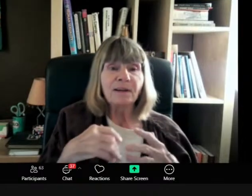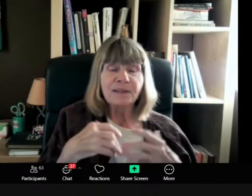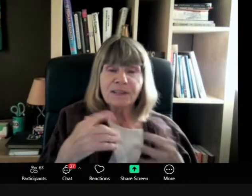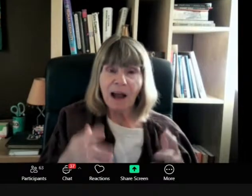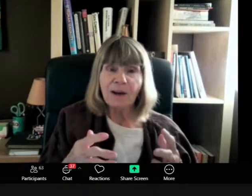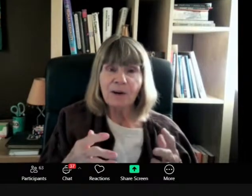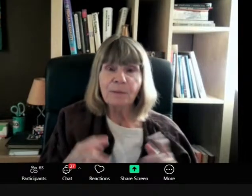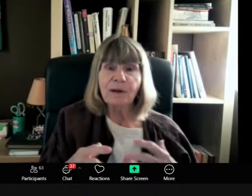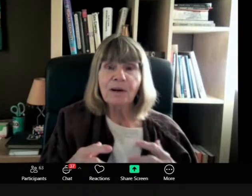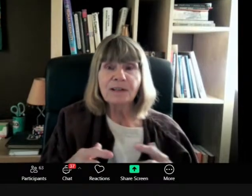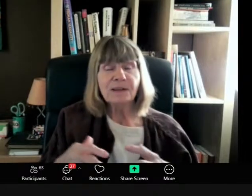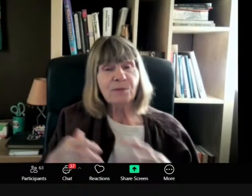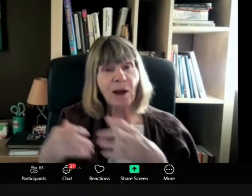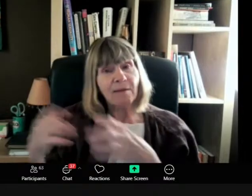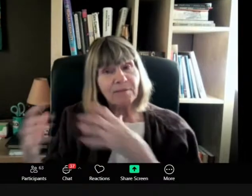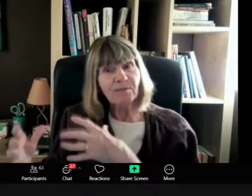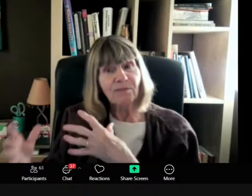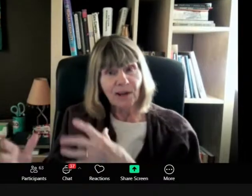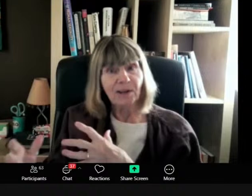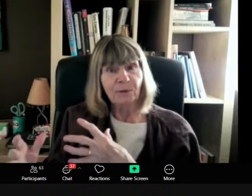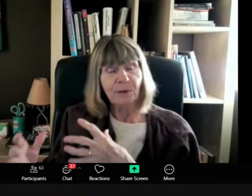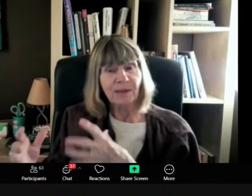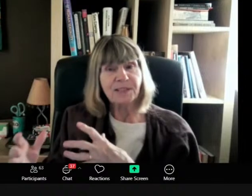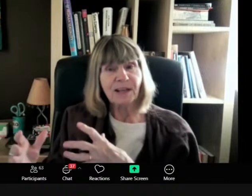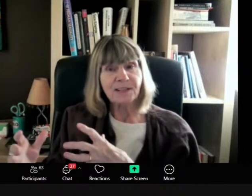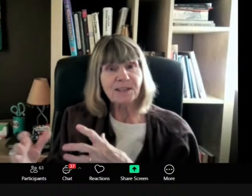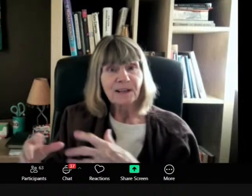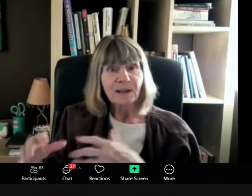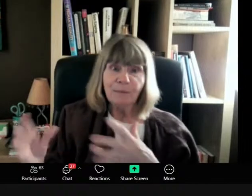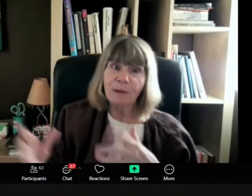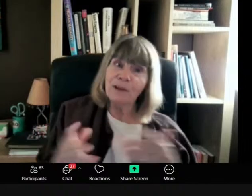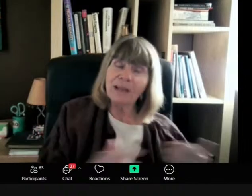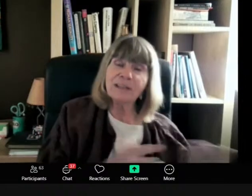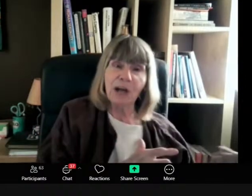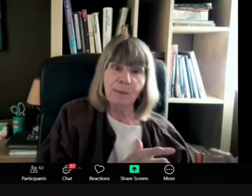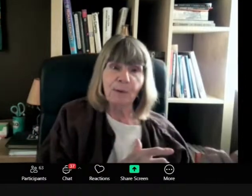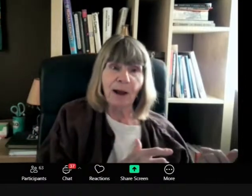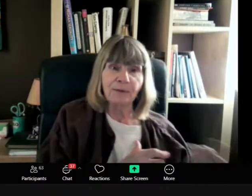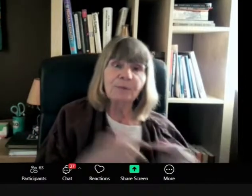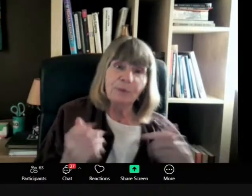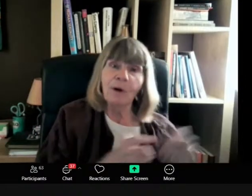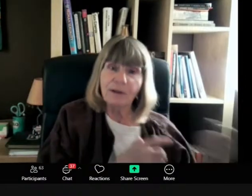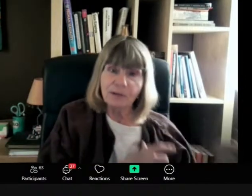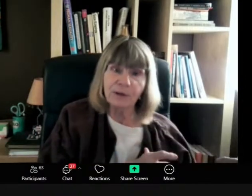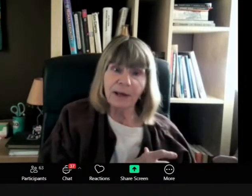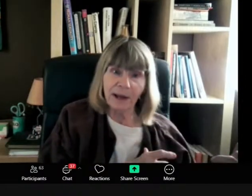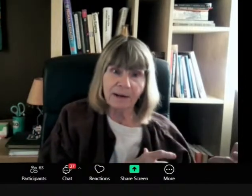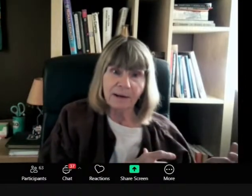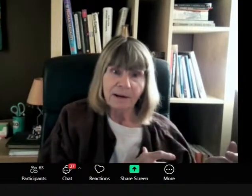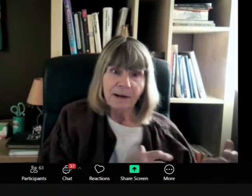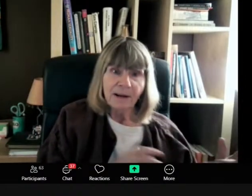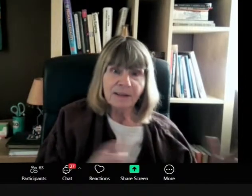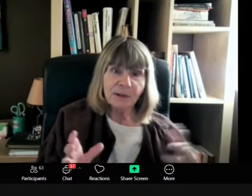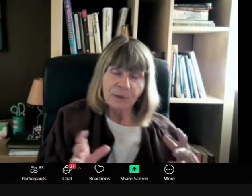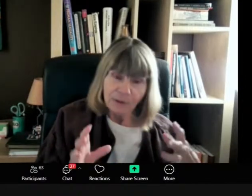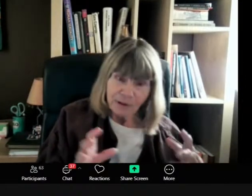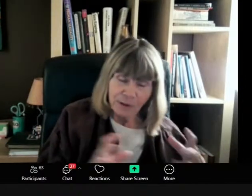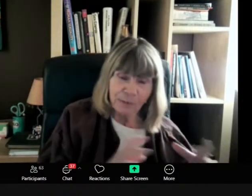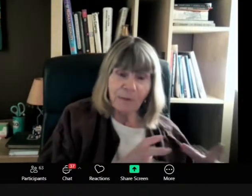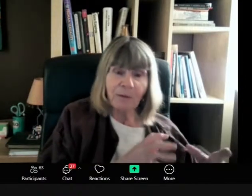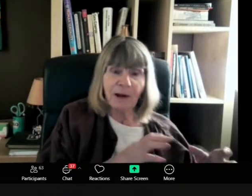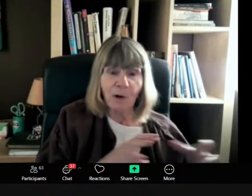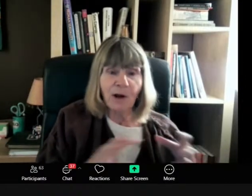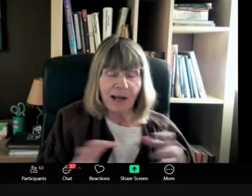our desire, because if we're having fun when we have sex, maybe the next time around we want to do it again. And